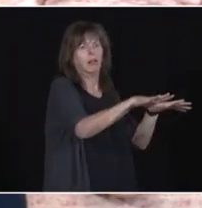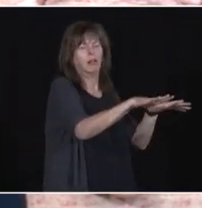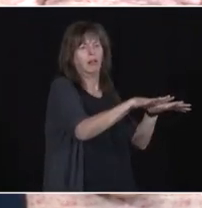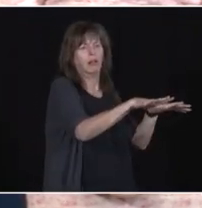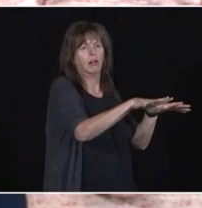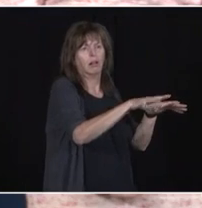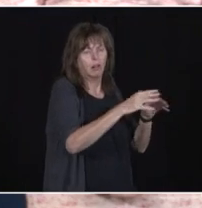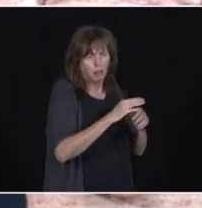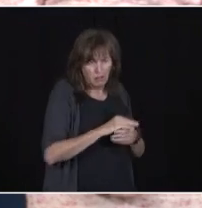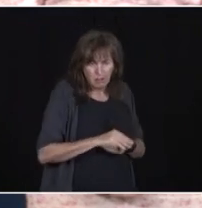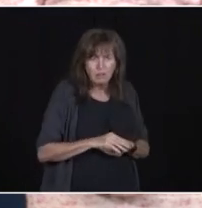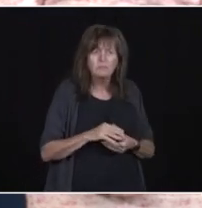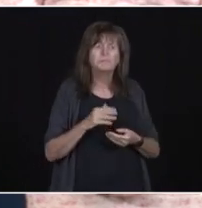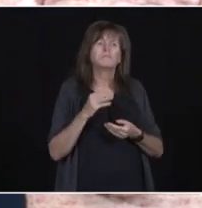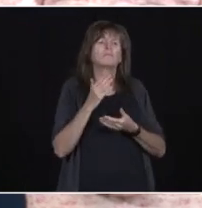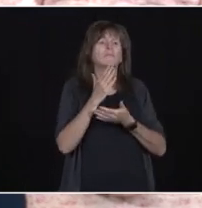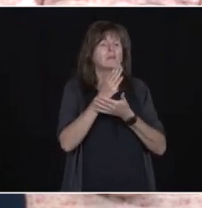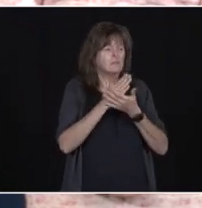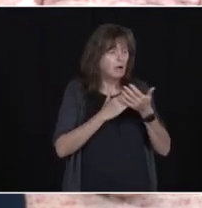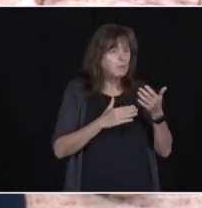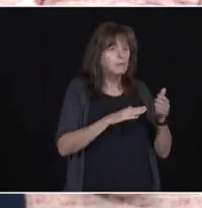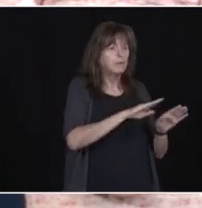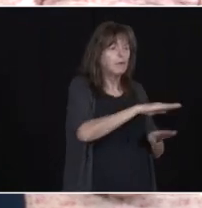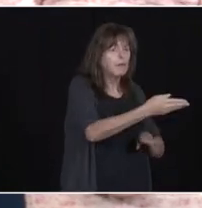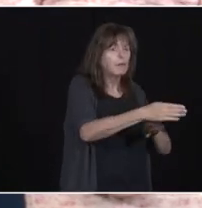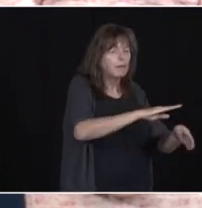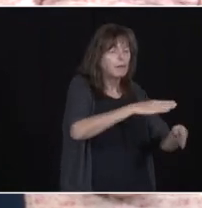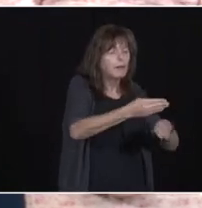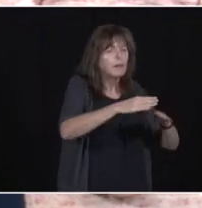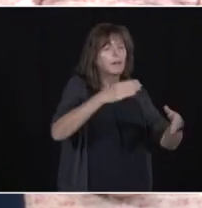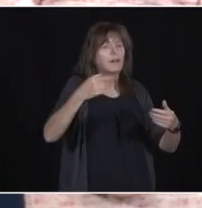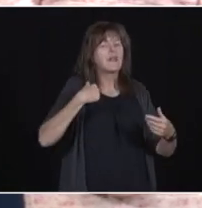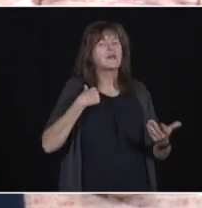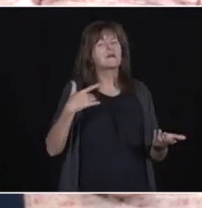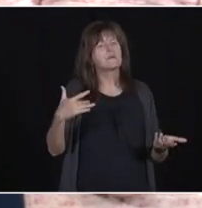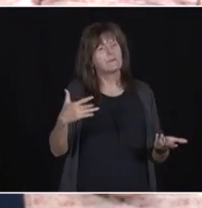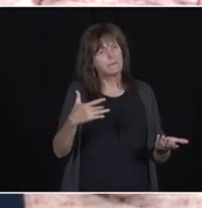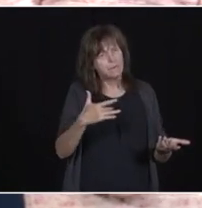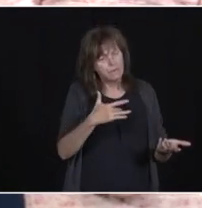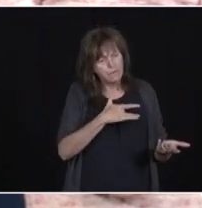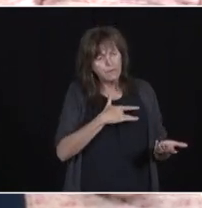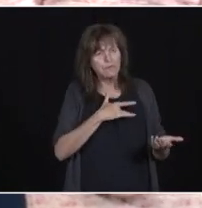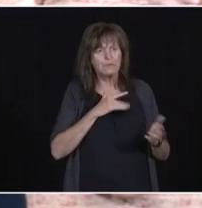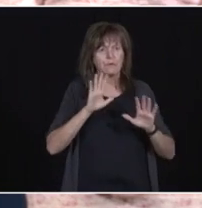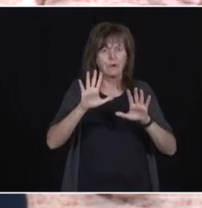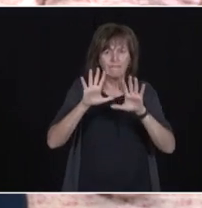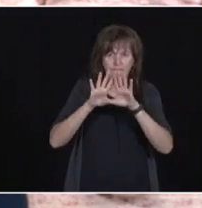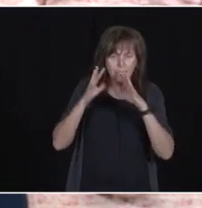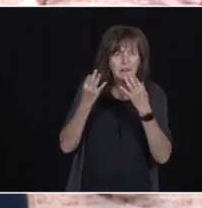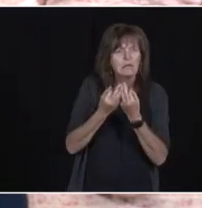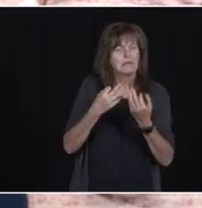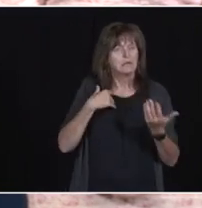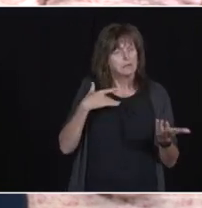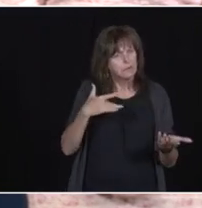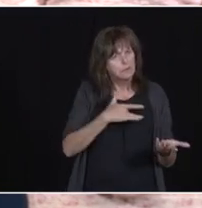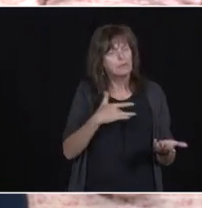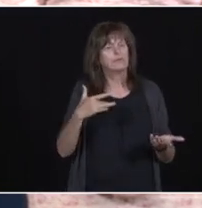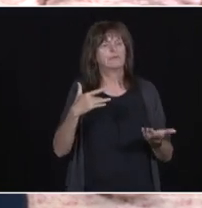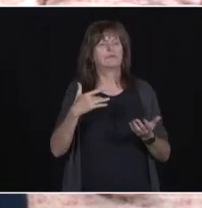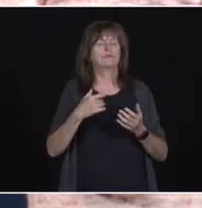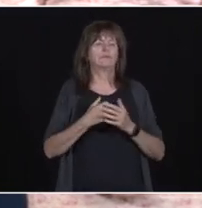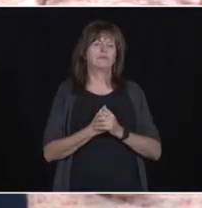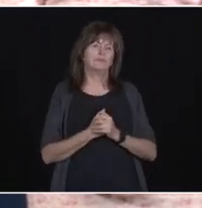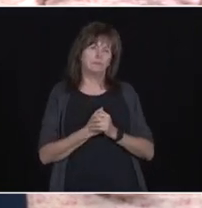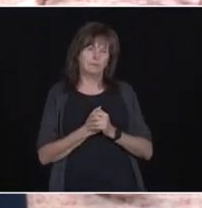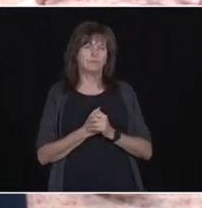fight against this horrible virus. In conjunction with other actions we have taken, today's announcement will help